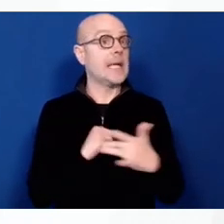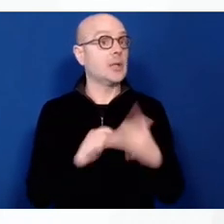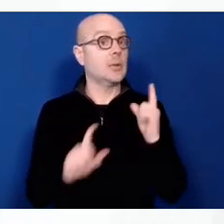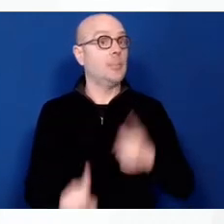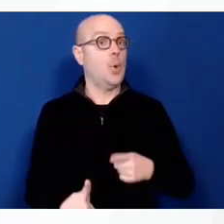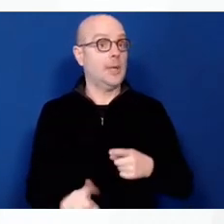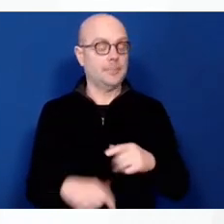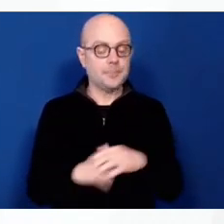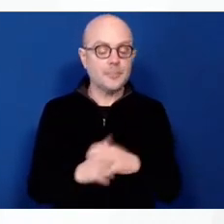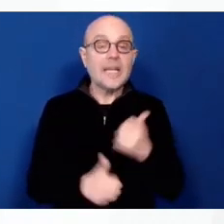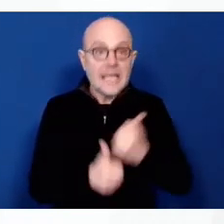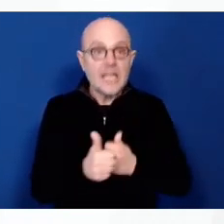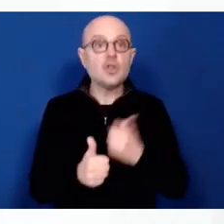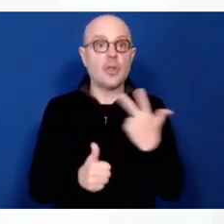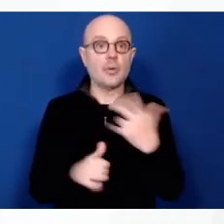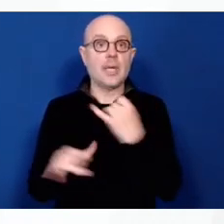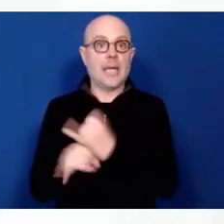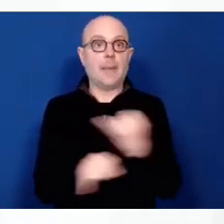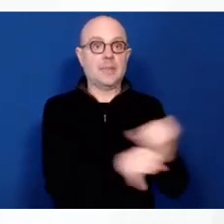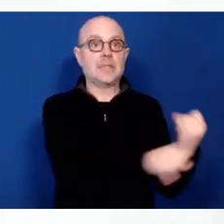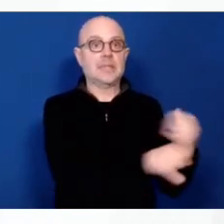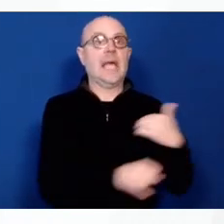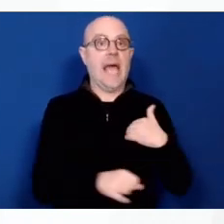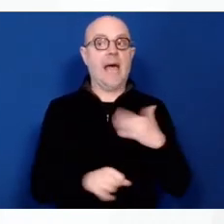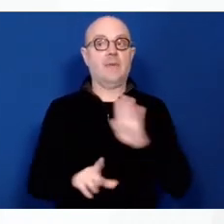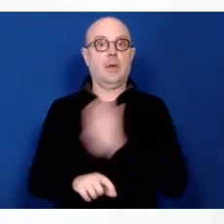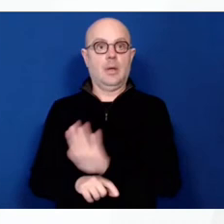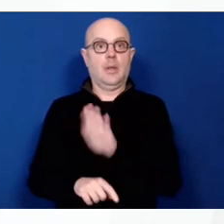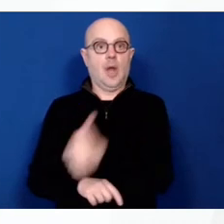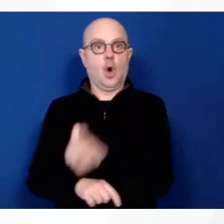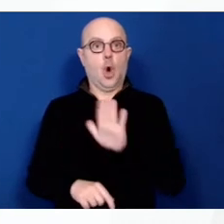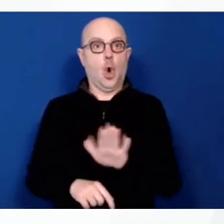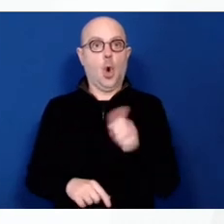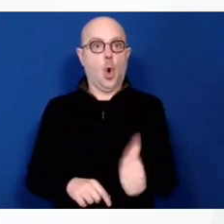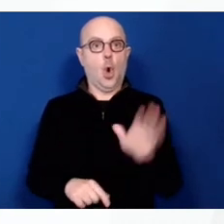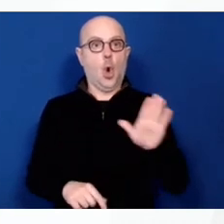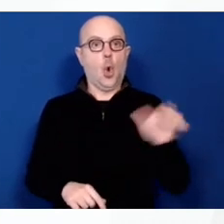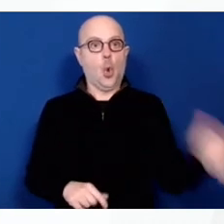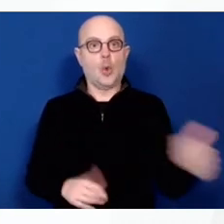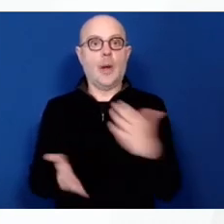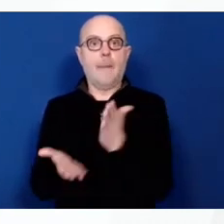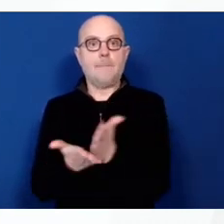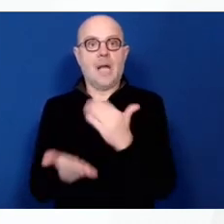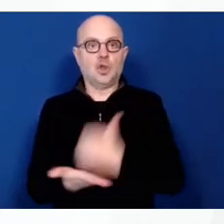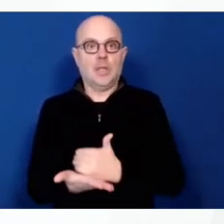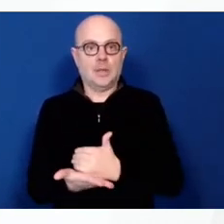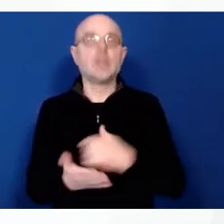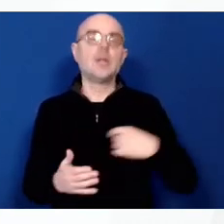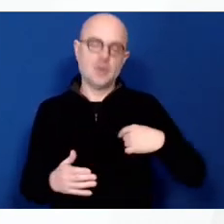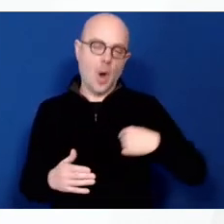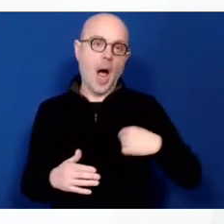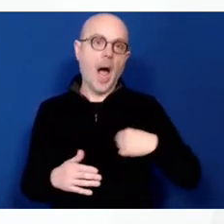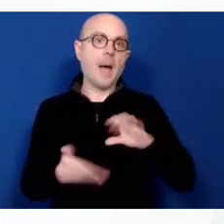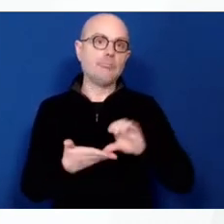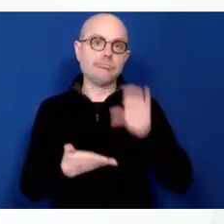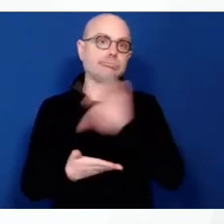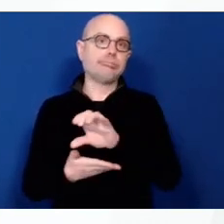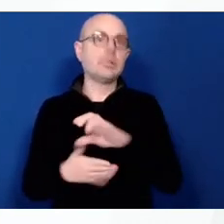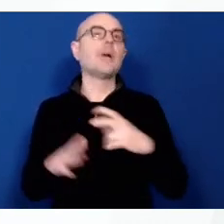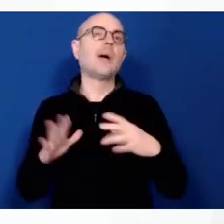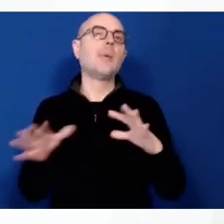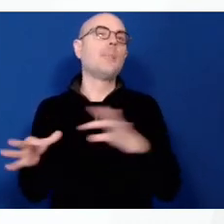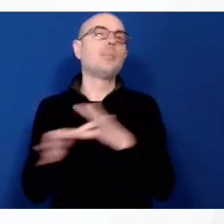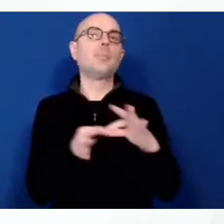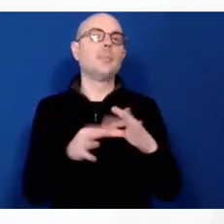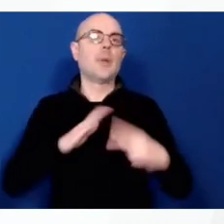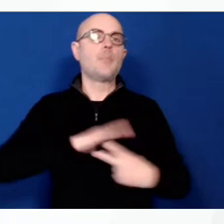our three campuses have their own budget. So I am designating funds, for example, bridge funding at the Seattle campus to